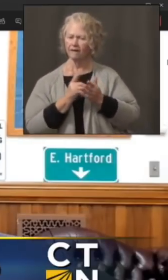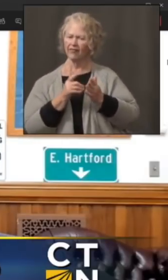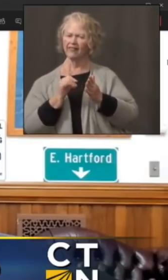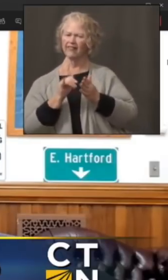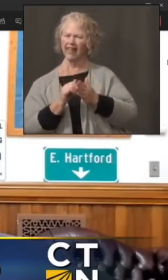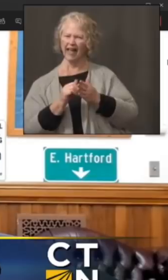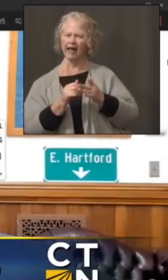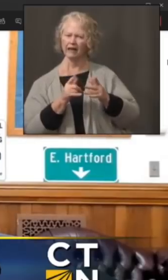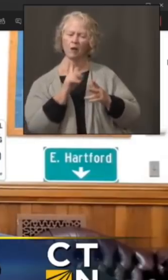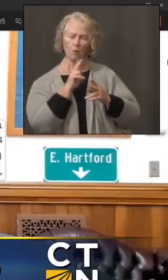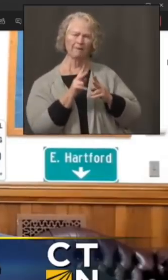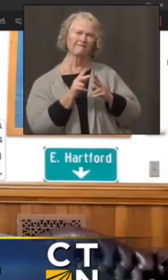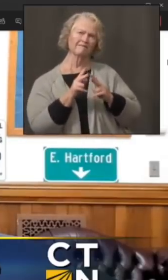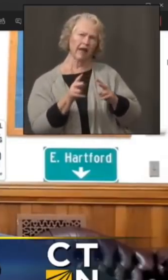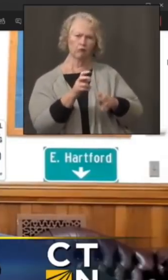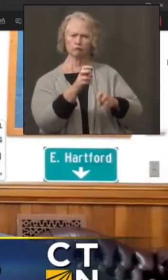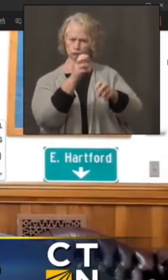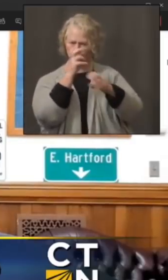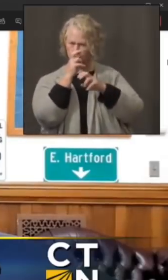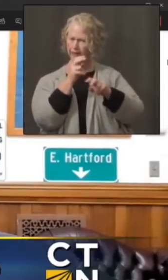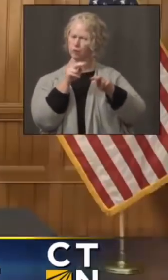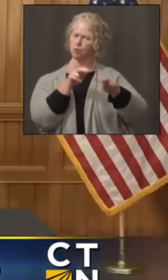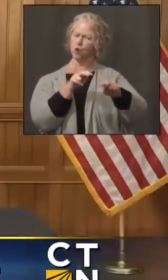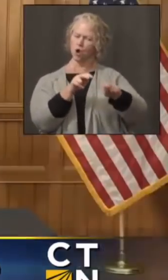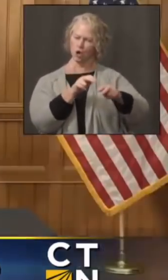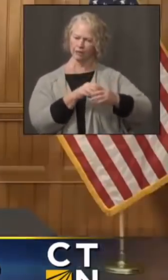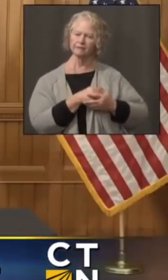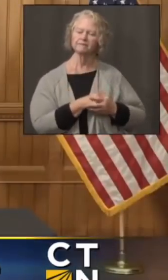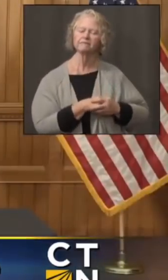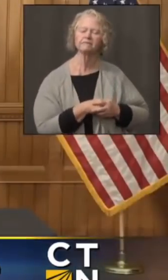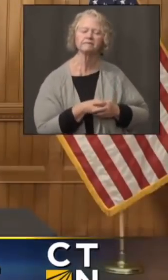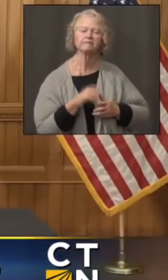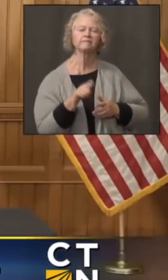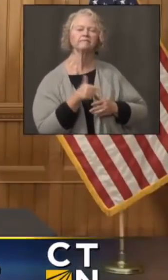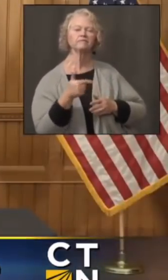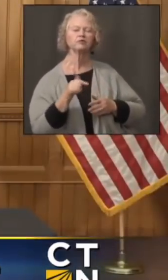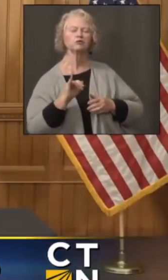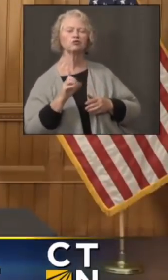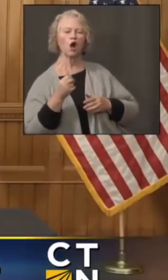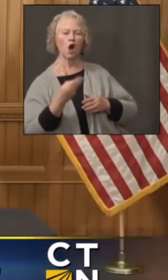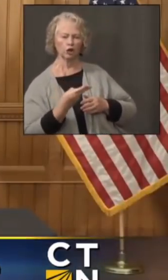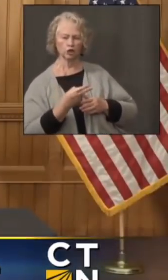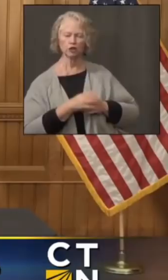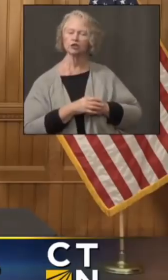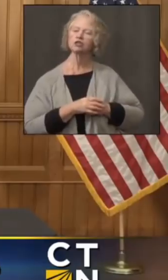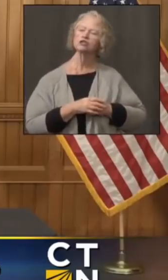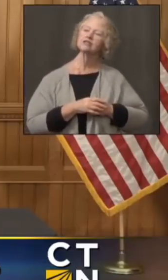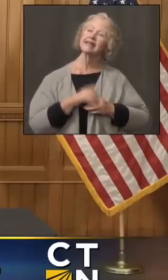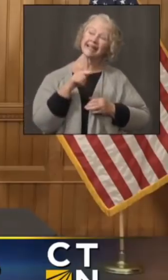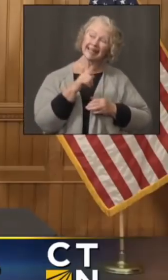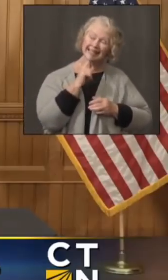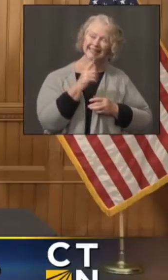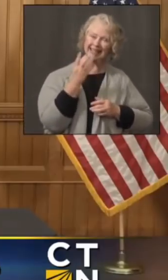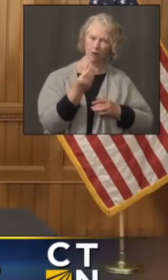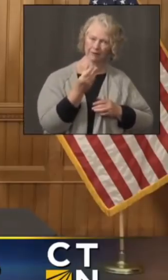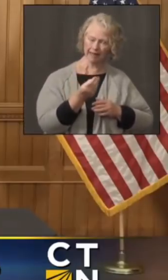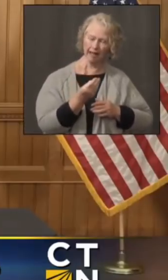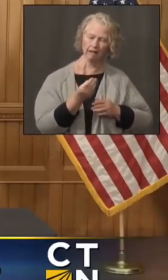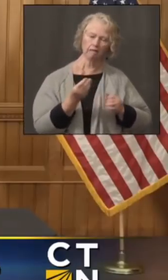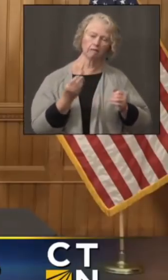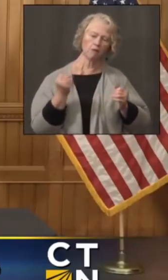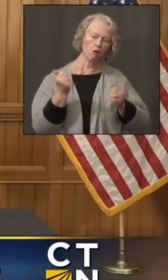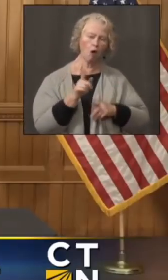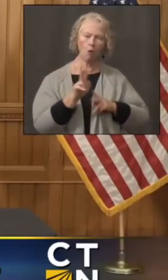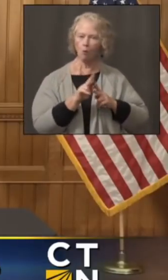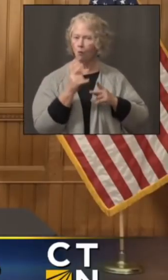go above and beyond as well. Yeah, I think it's also important just to point out it is an outdoor event, and everyone will be wearing masks.